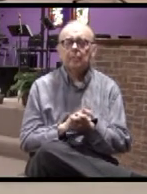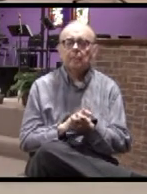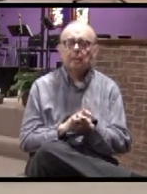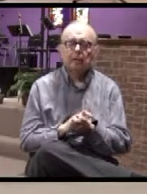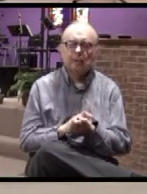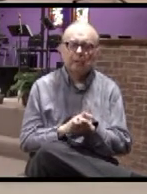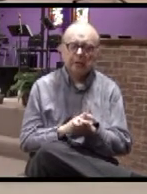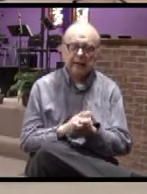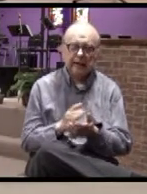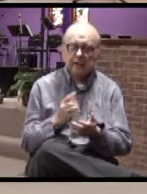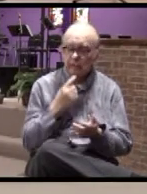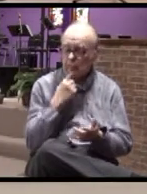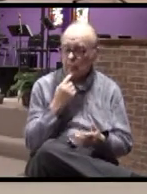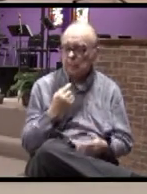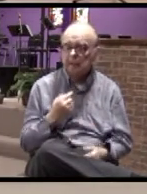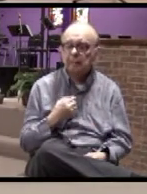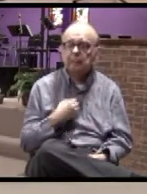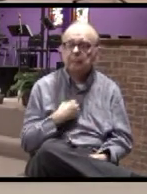My wife was telling me,